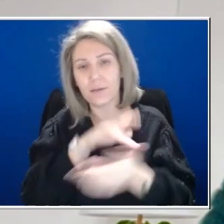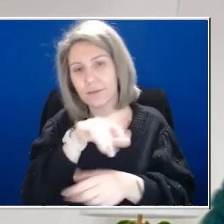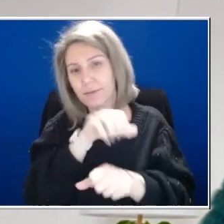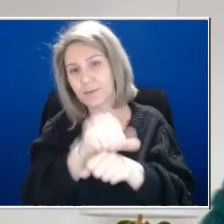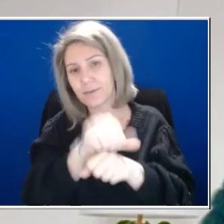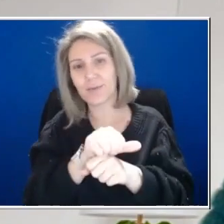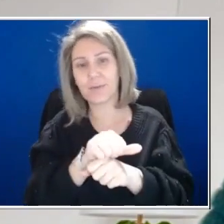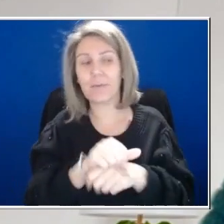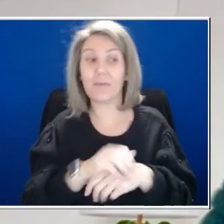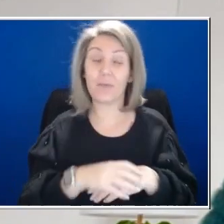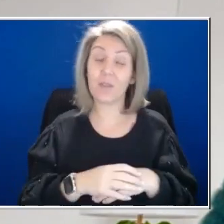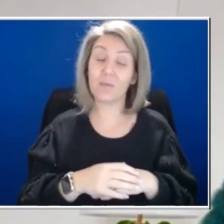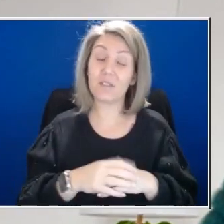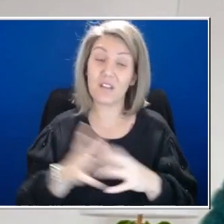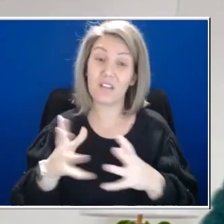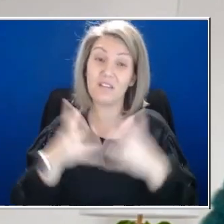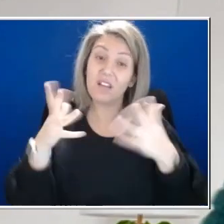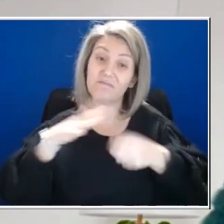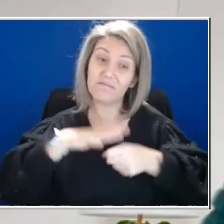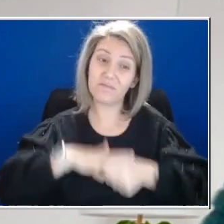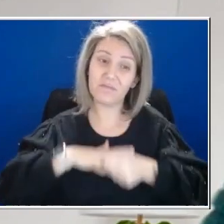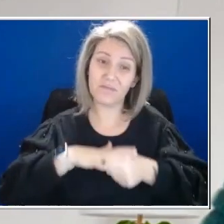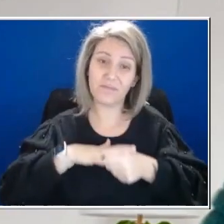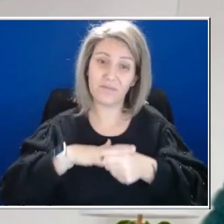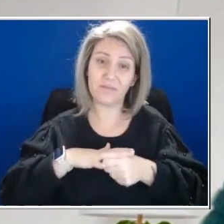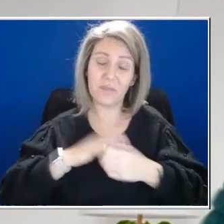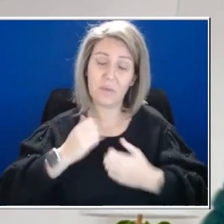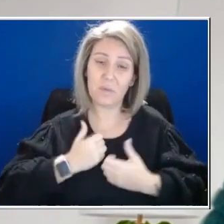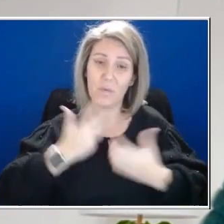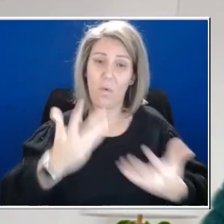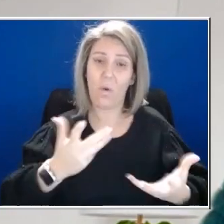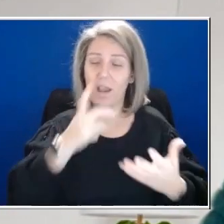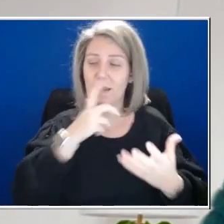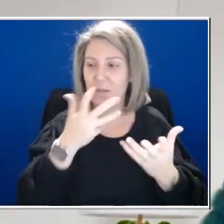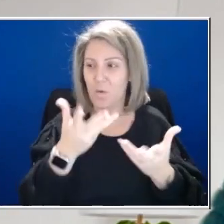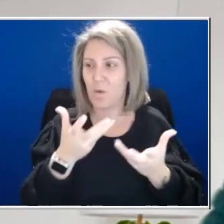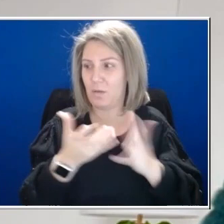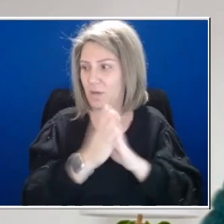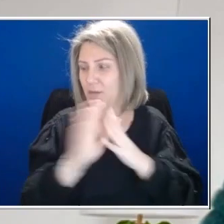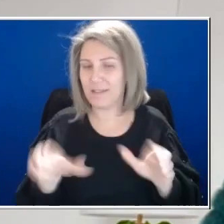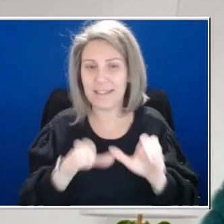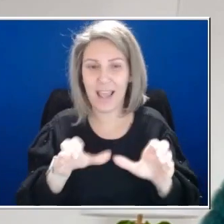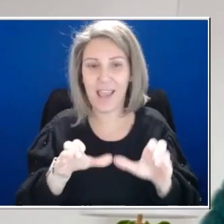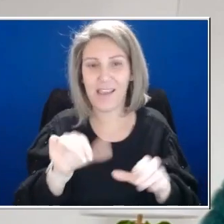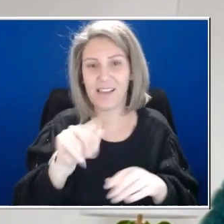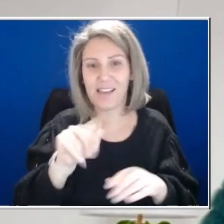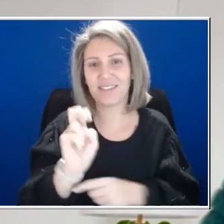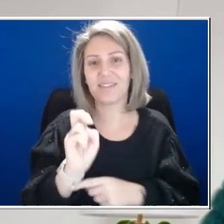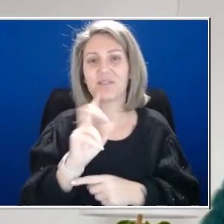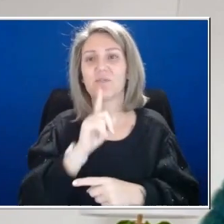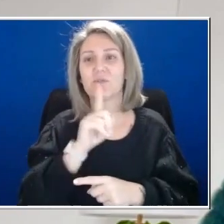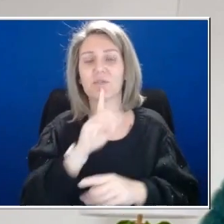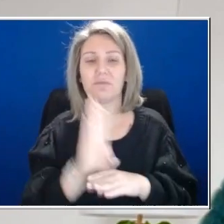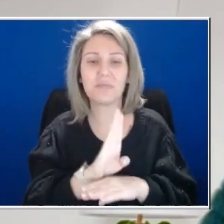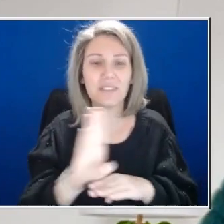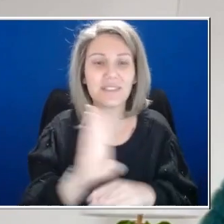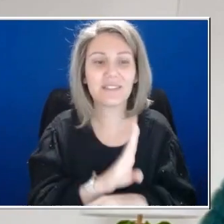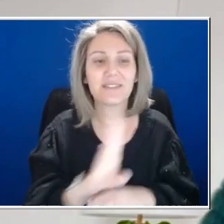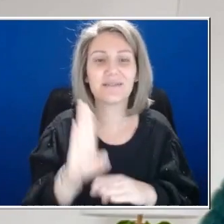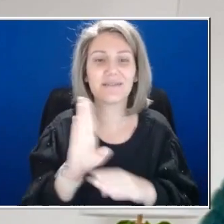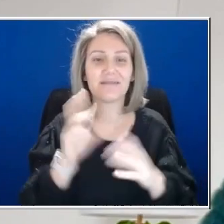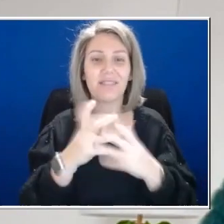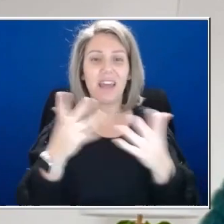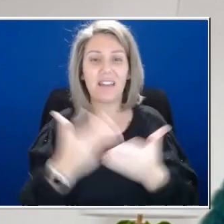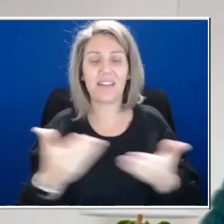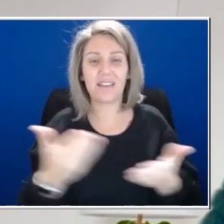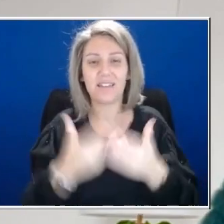really taking a toll. And so I didn't want to be as active, but I'm very busy. A lot of things going on,